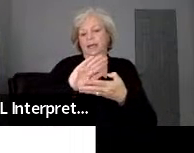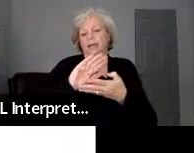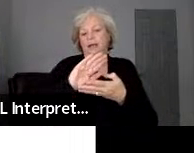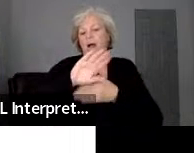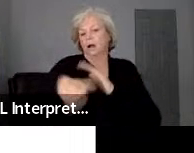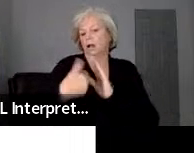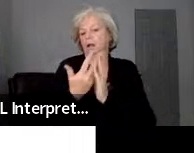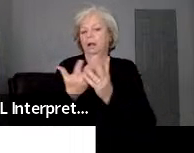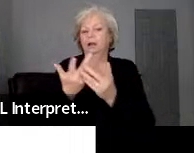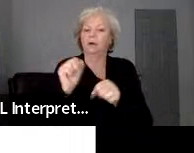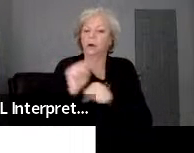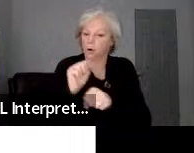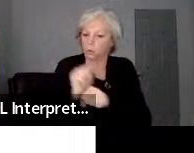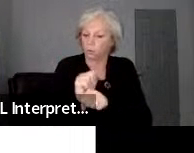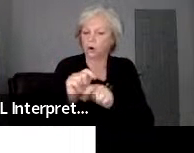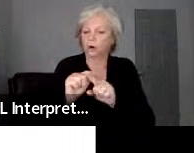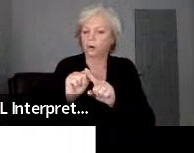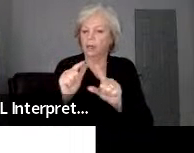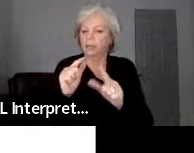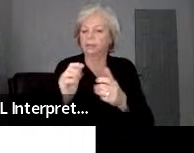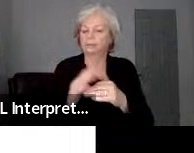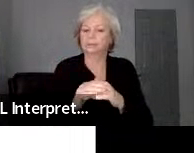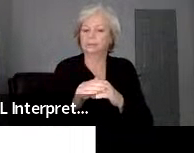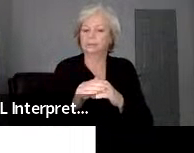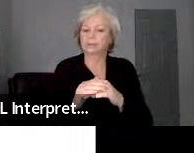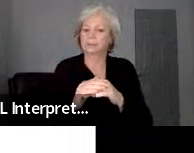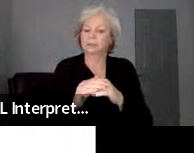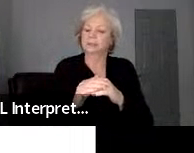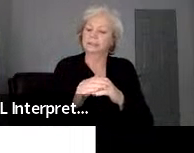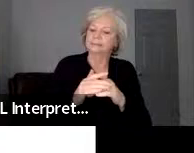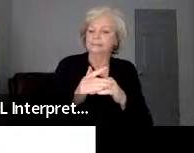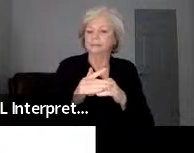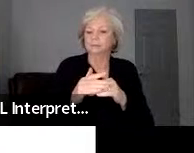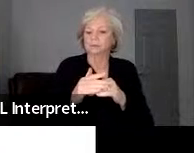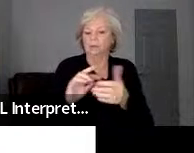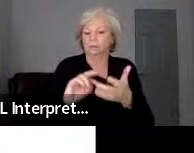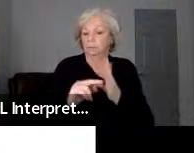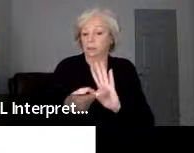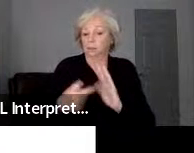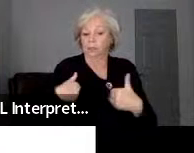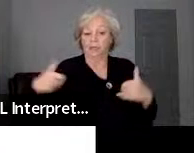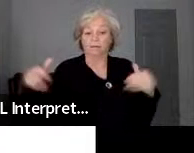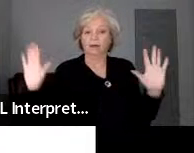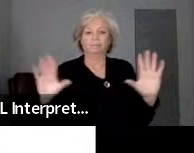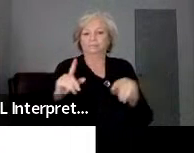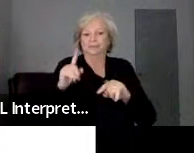out of all of this work, we can't give up, because when we talk about,